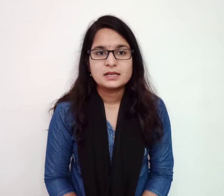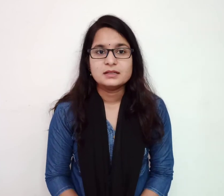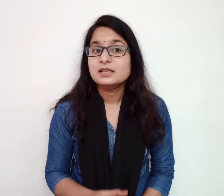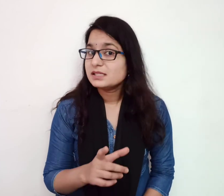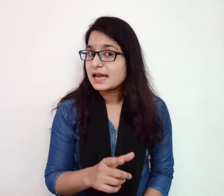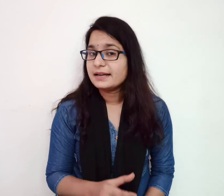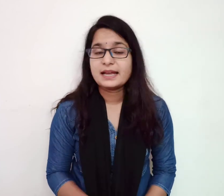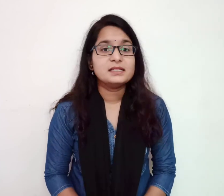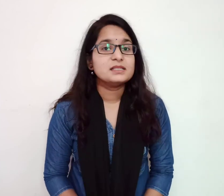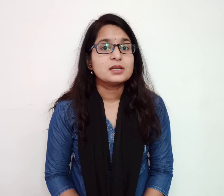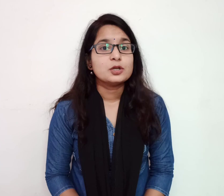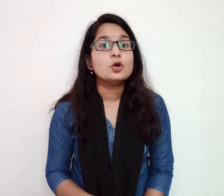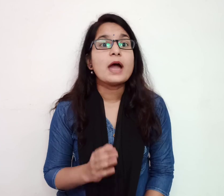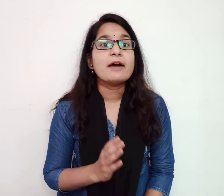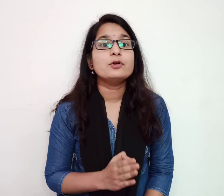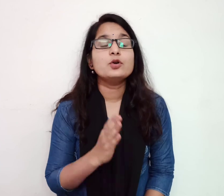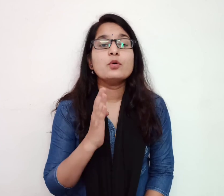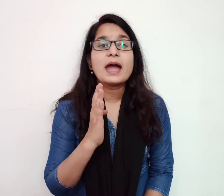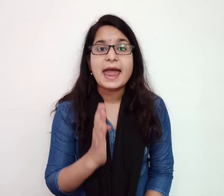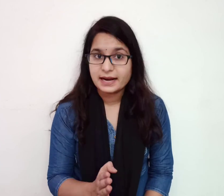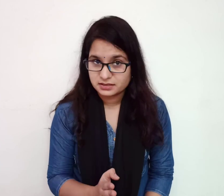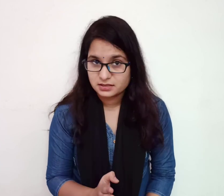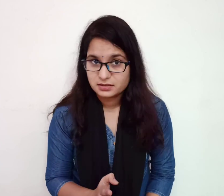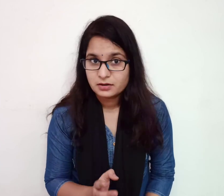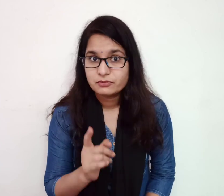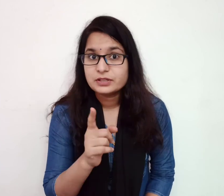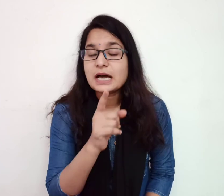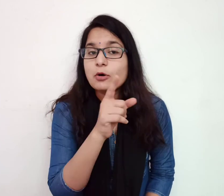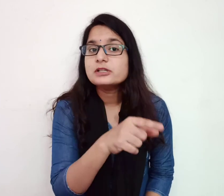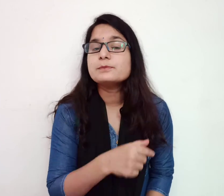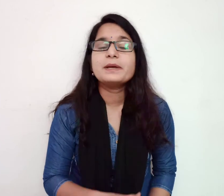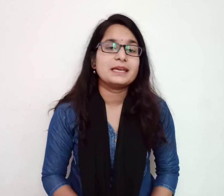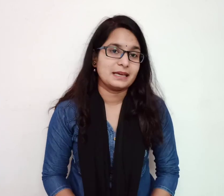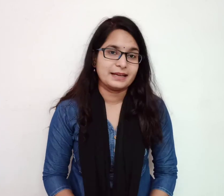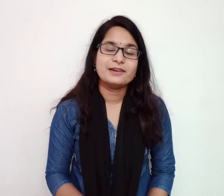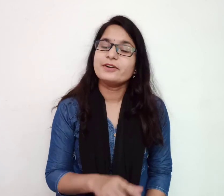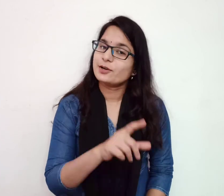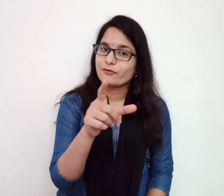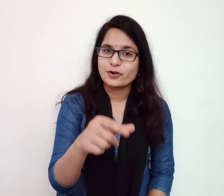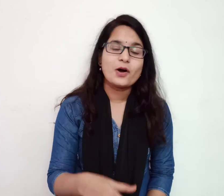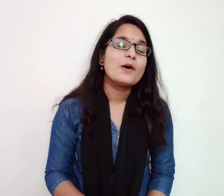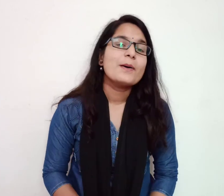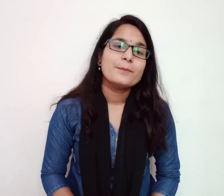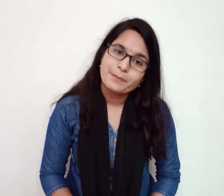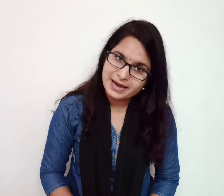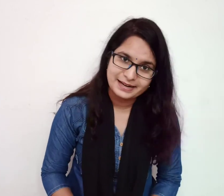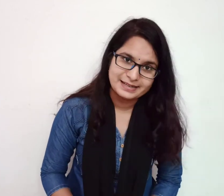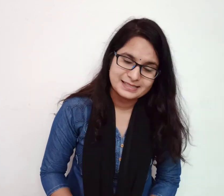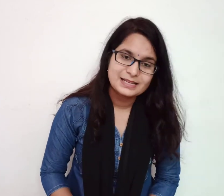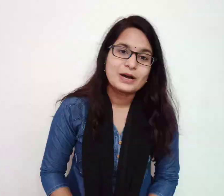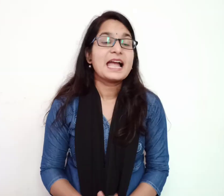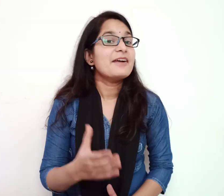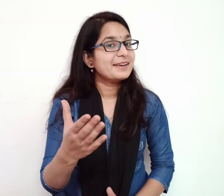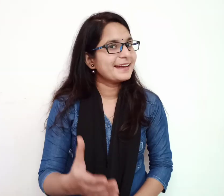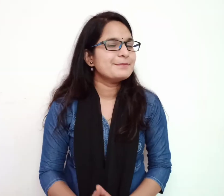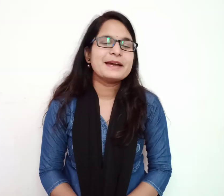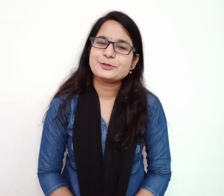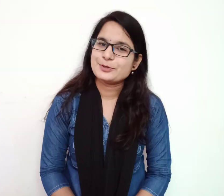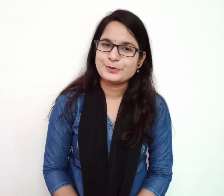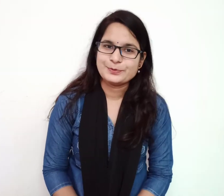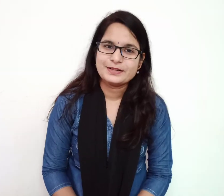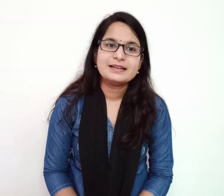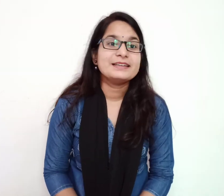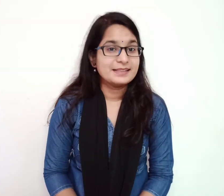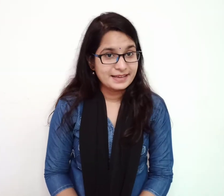Students, this sentence you have to act without speaking in front of your parents. I will get